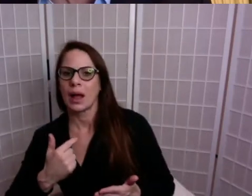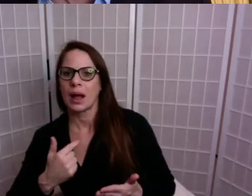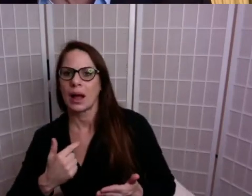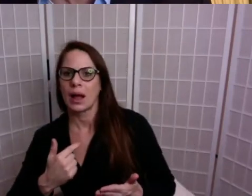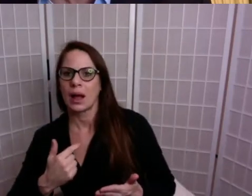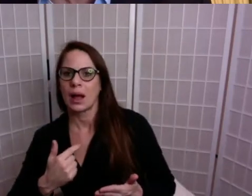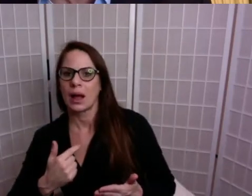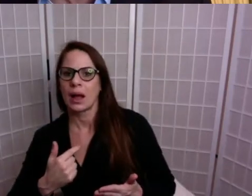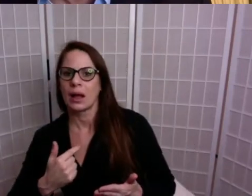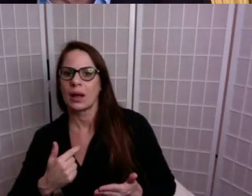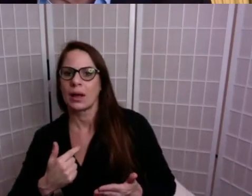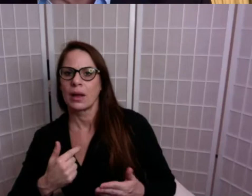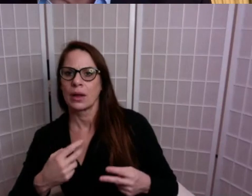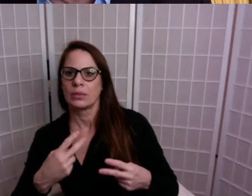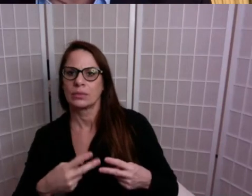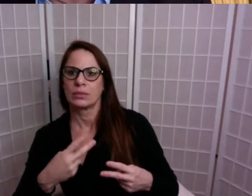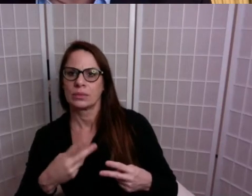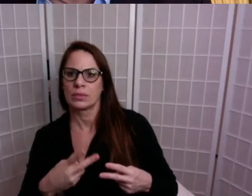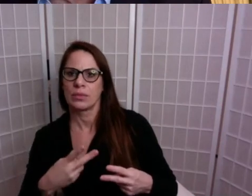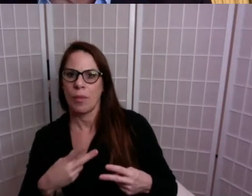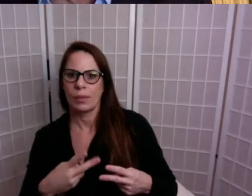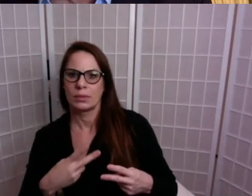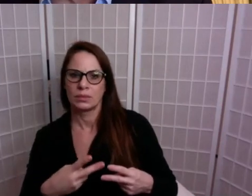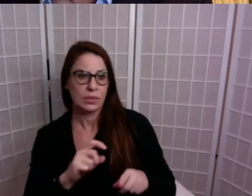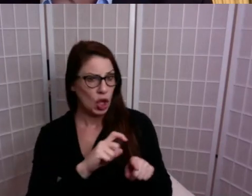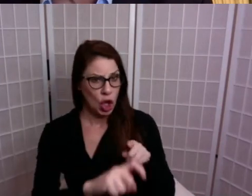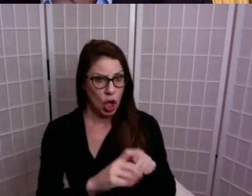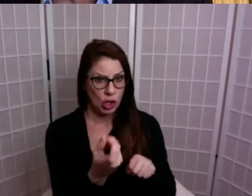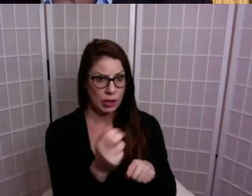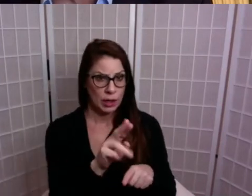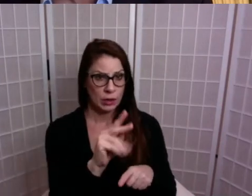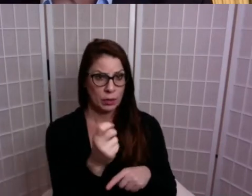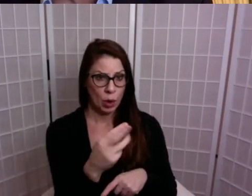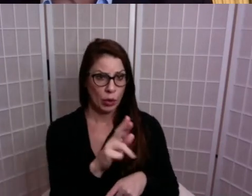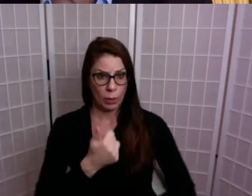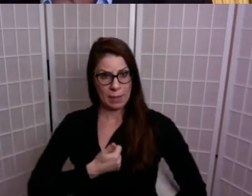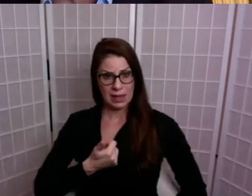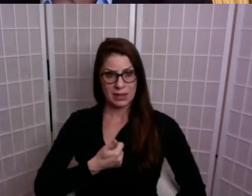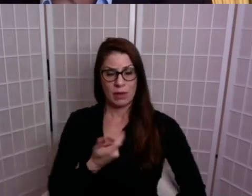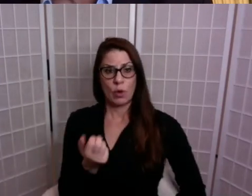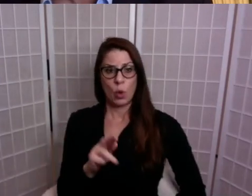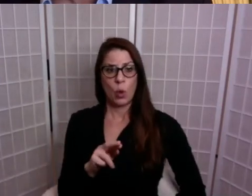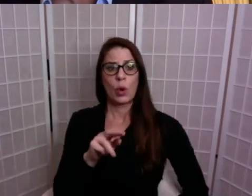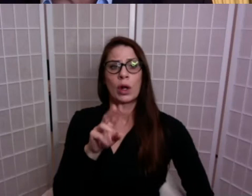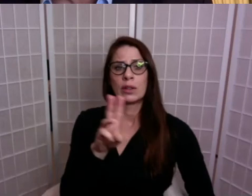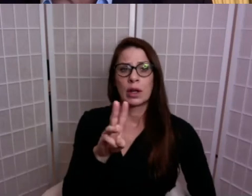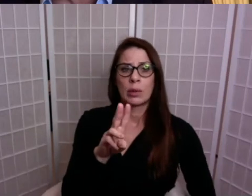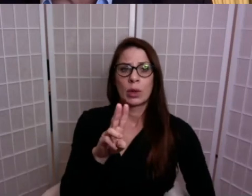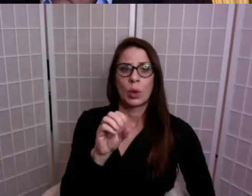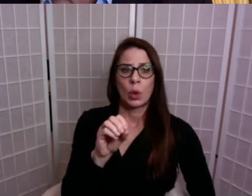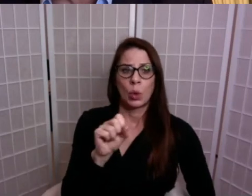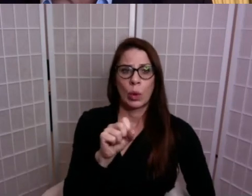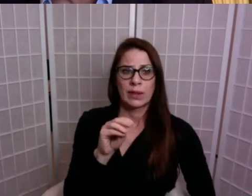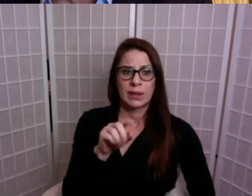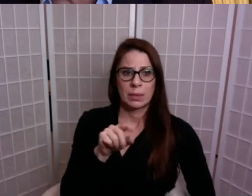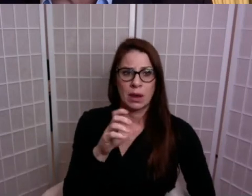for this conversation. Please call Dr. Barth or myself, or you can go to WOSM.com and make an appointment